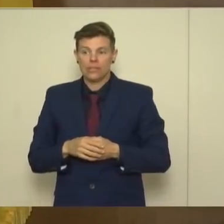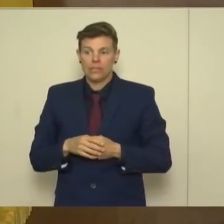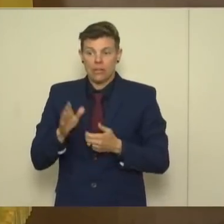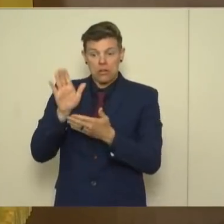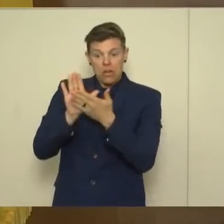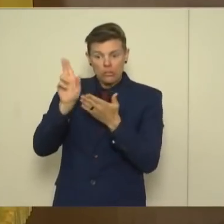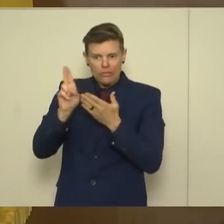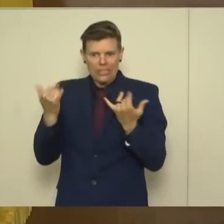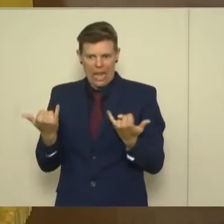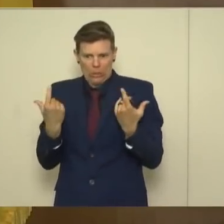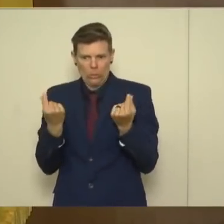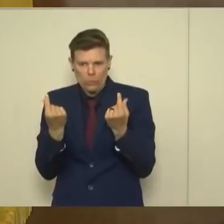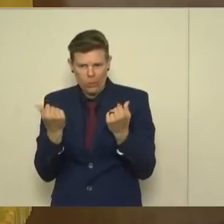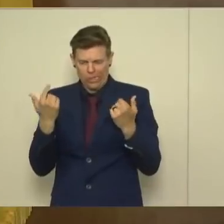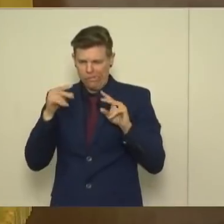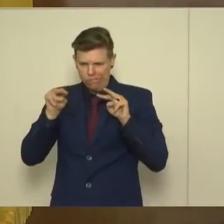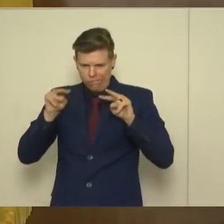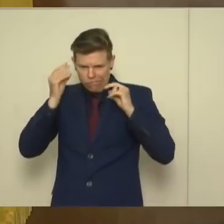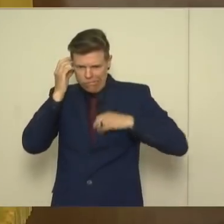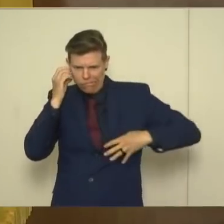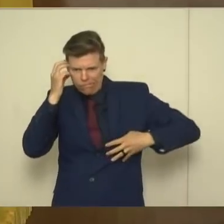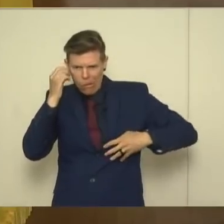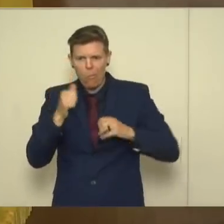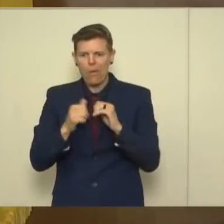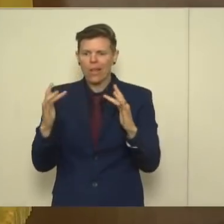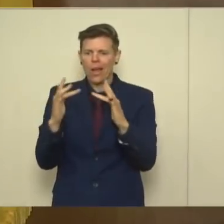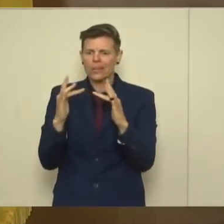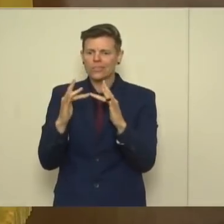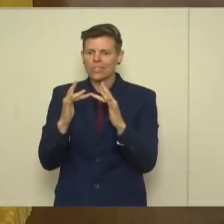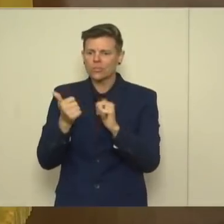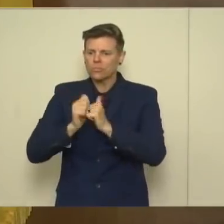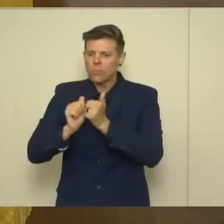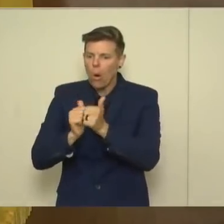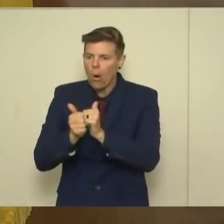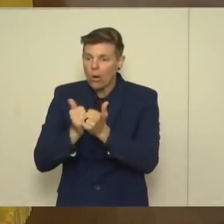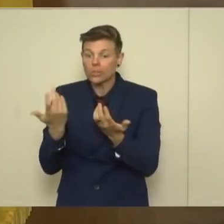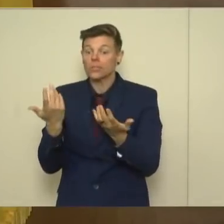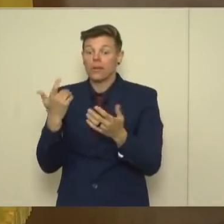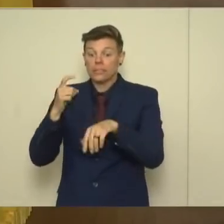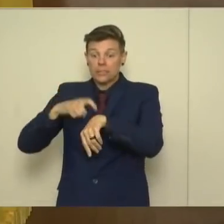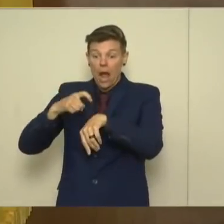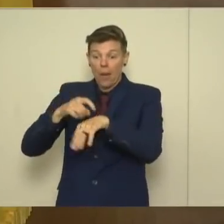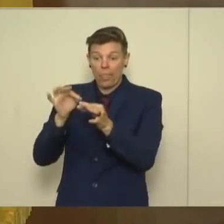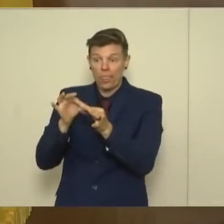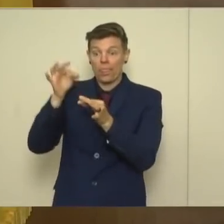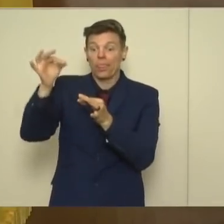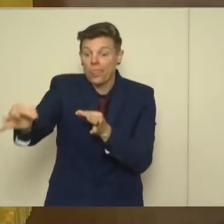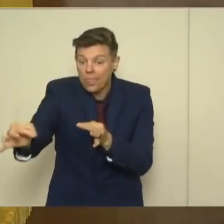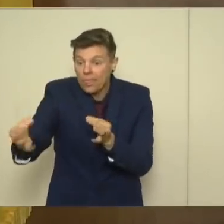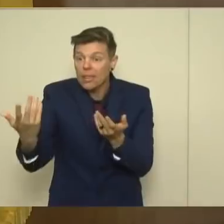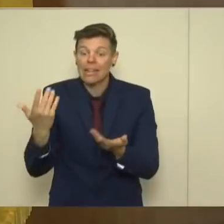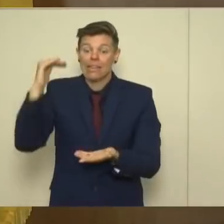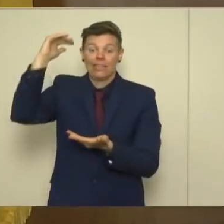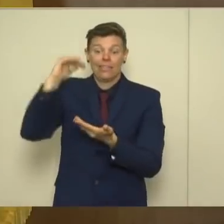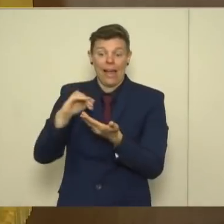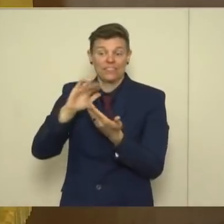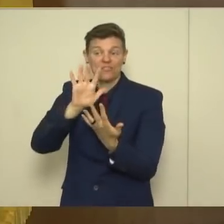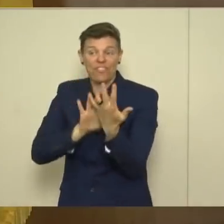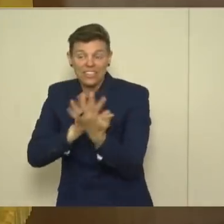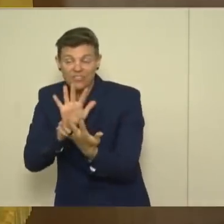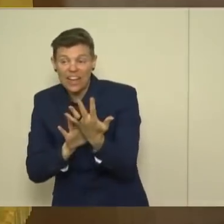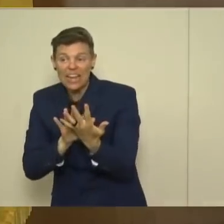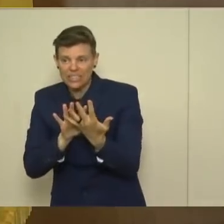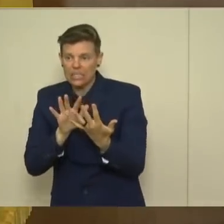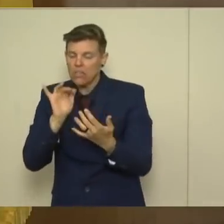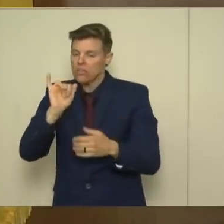those and doing everything they can to limit sort of in-person contact at the universities, I think has really made a difference.